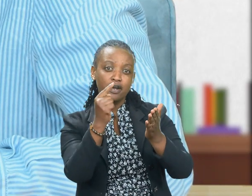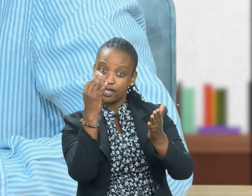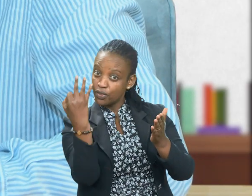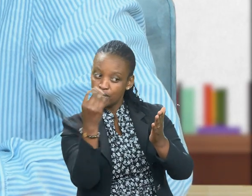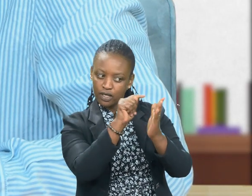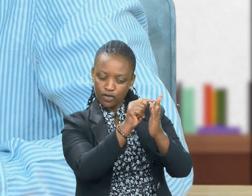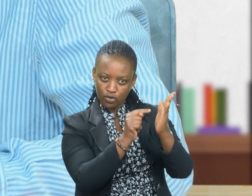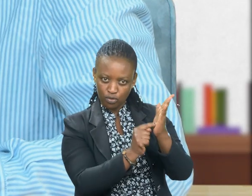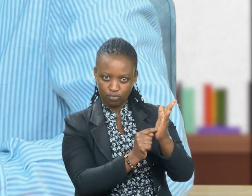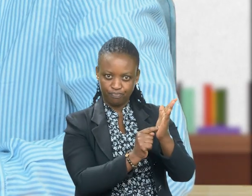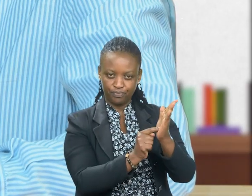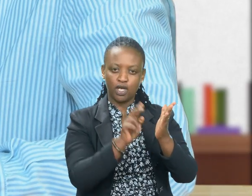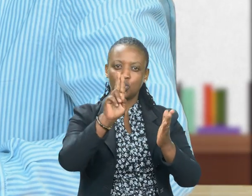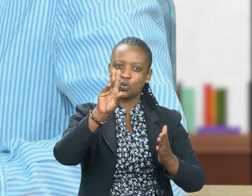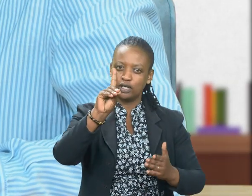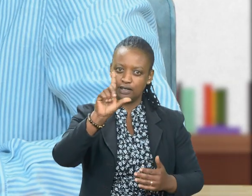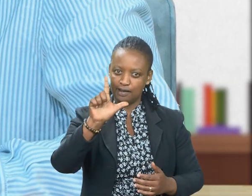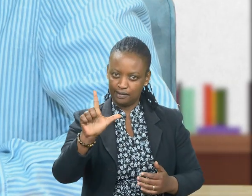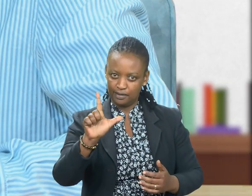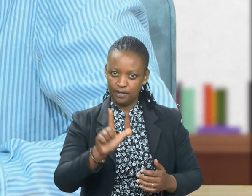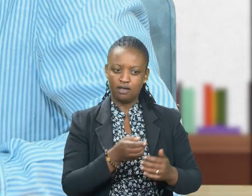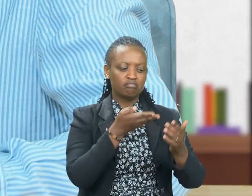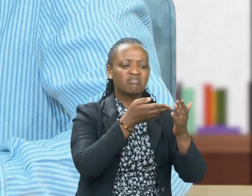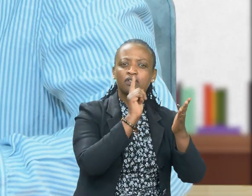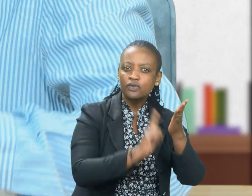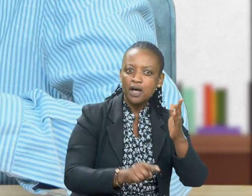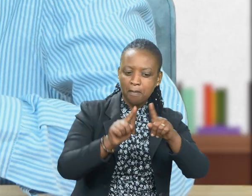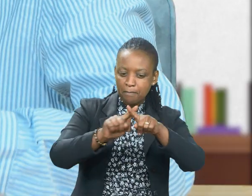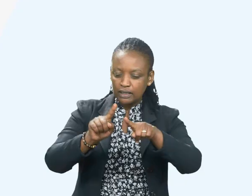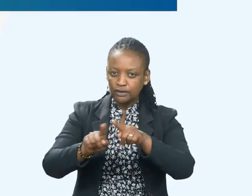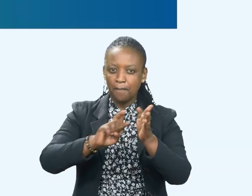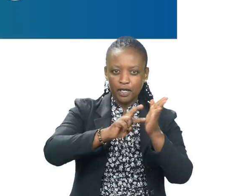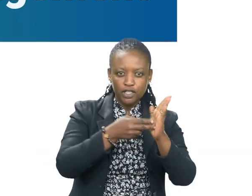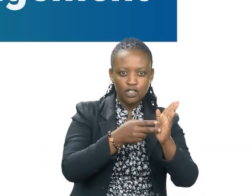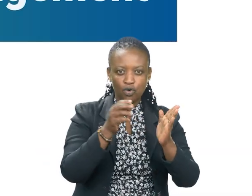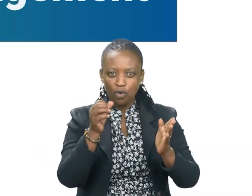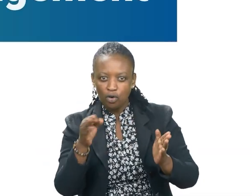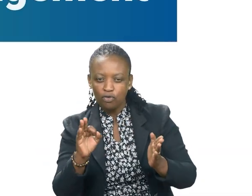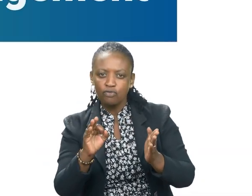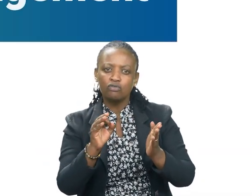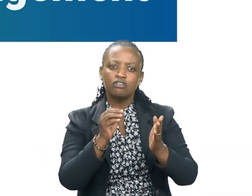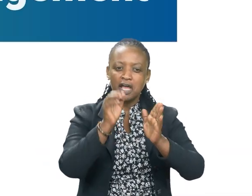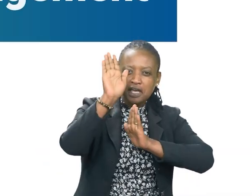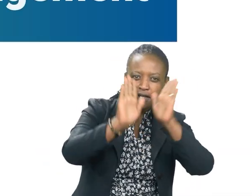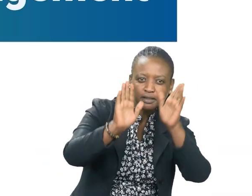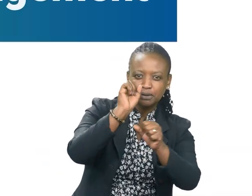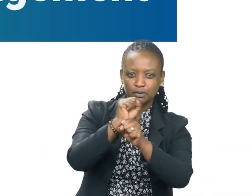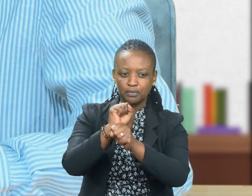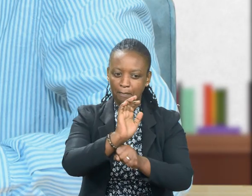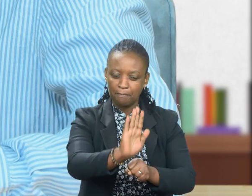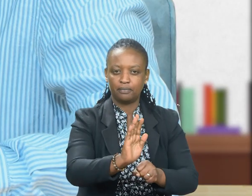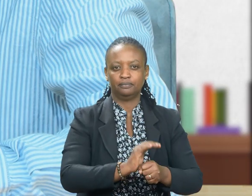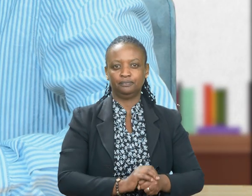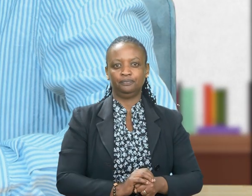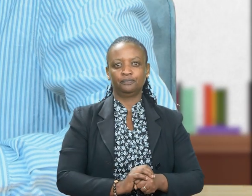the 3 principles of UDL. That is multiple means of engagement.